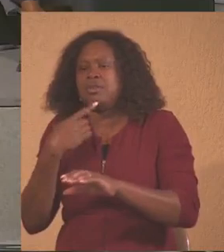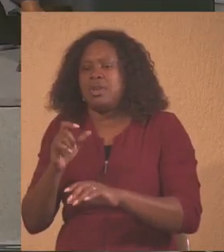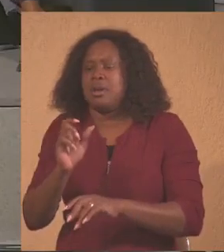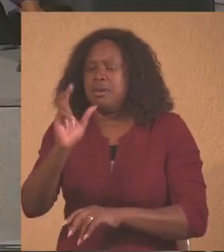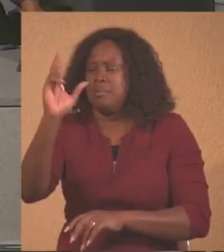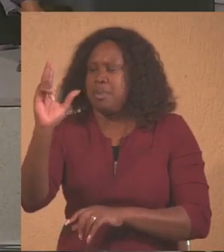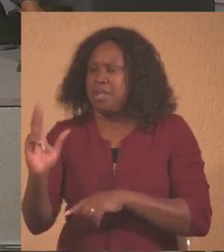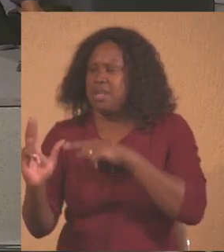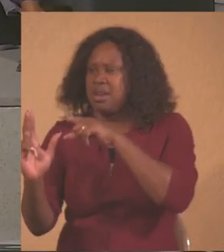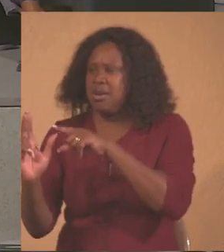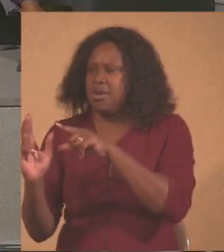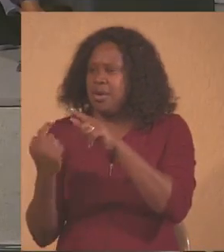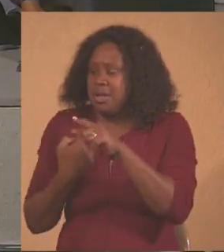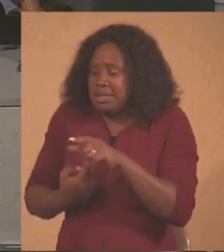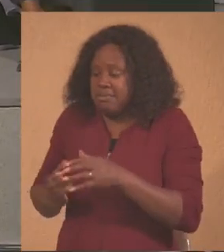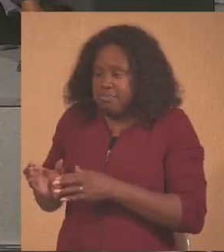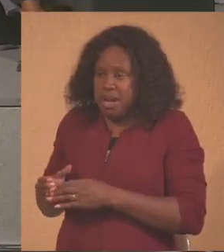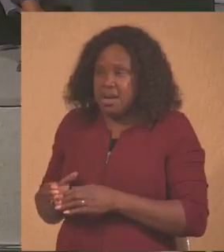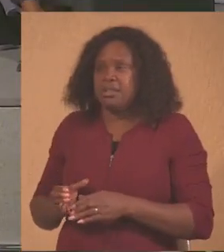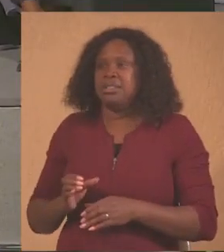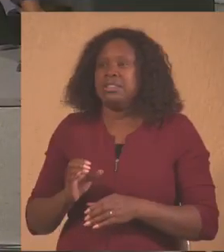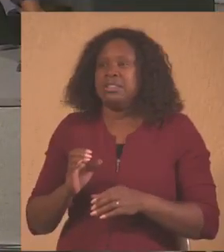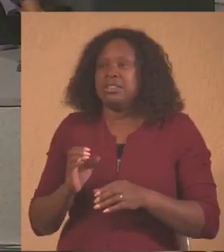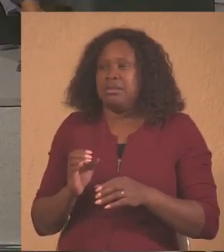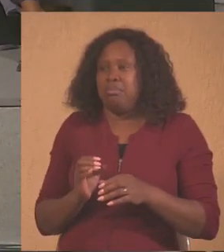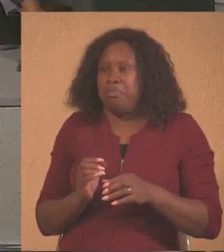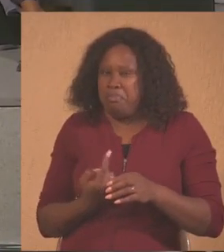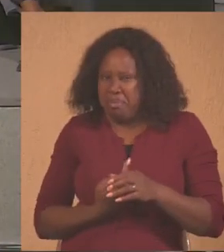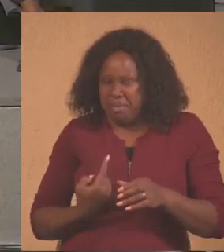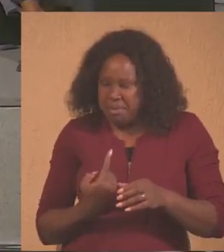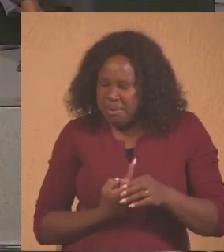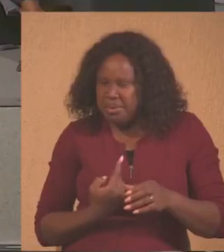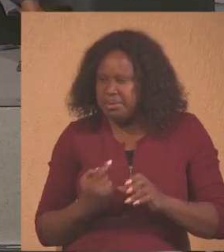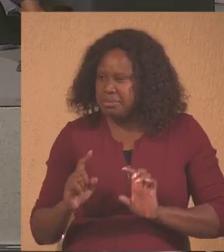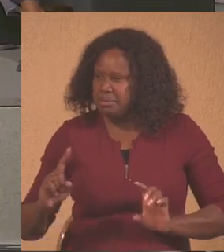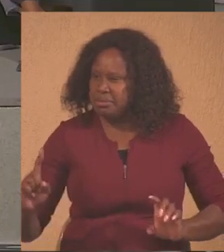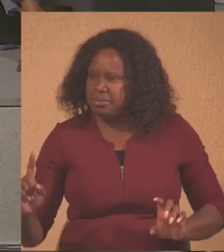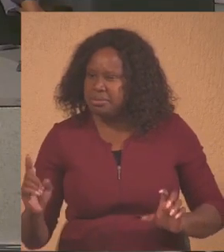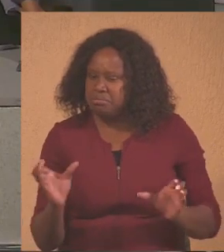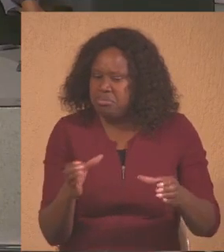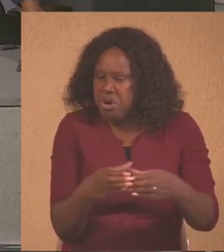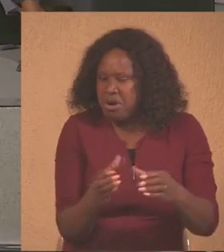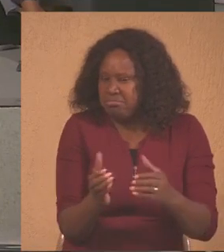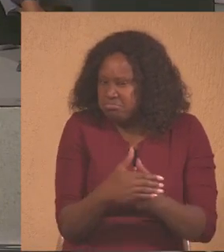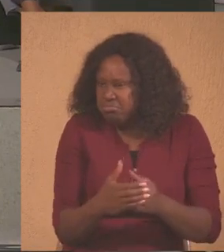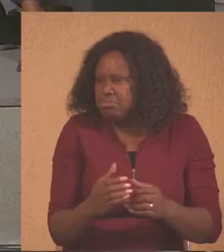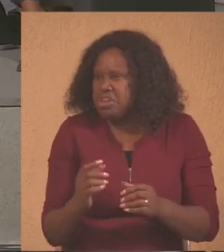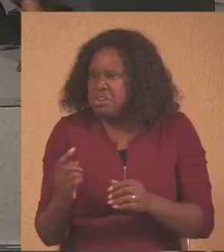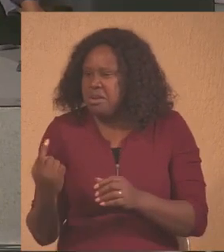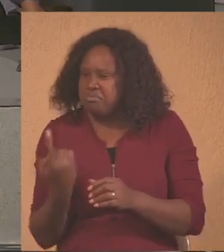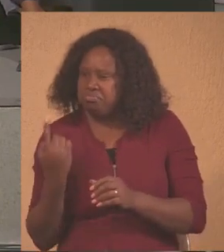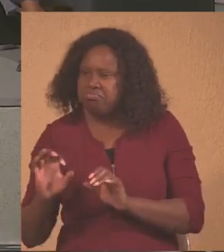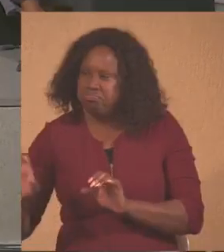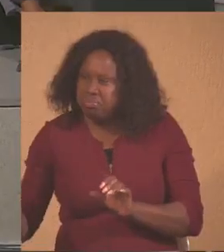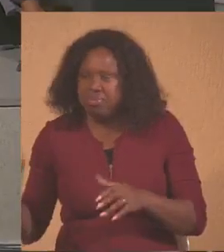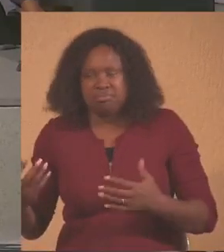for self-quarantine, person B is for self-isolation? How do you make the distinction as officials? When